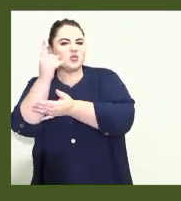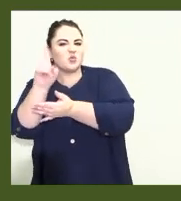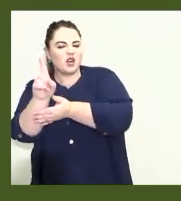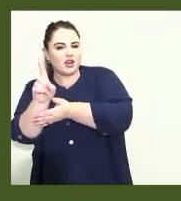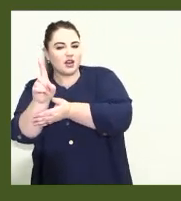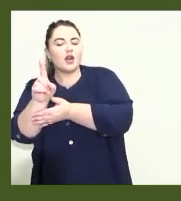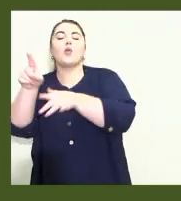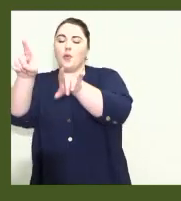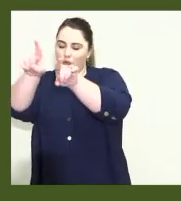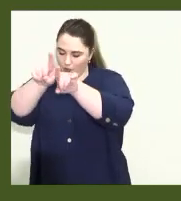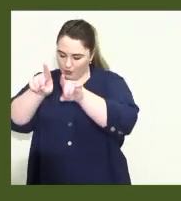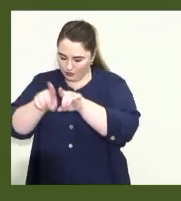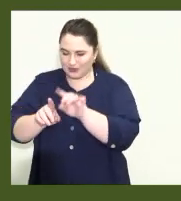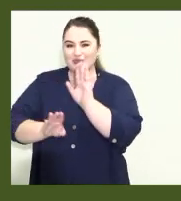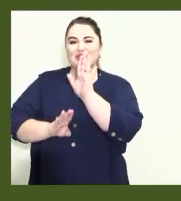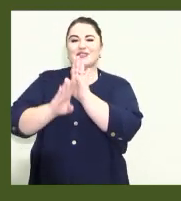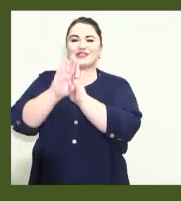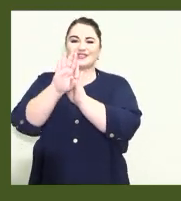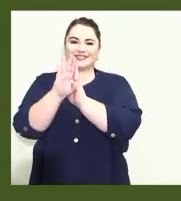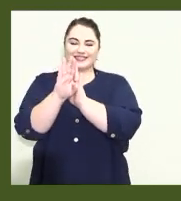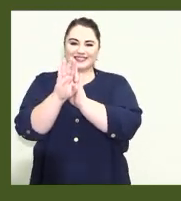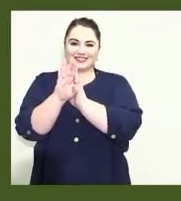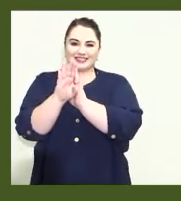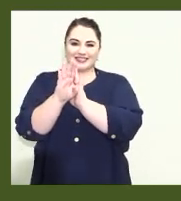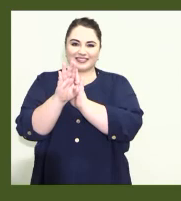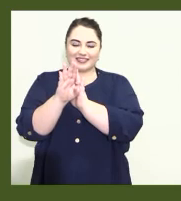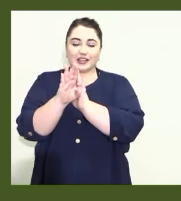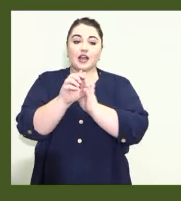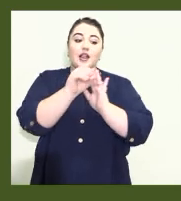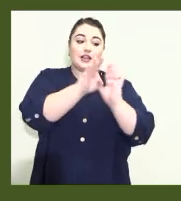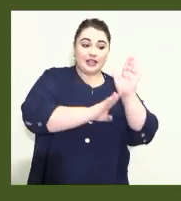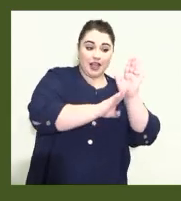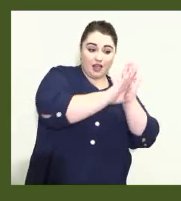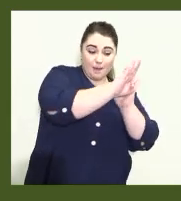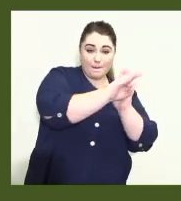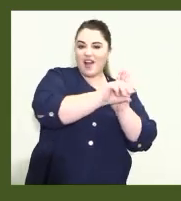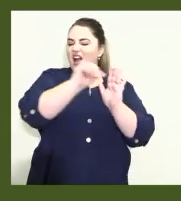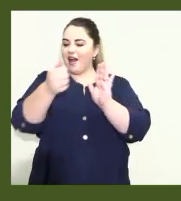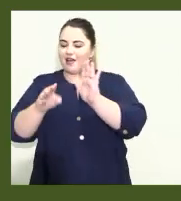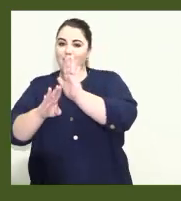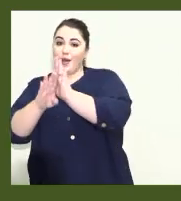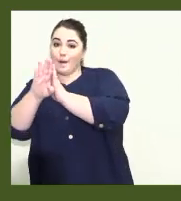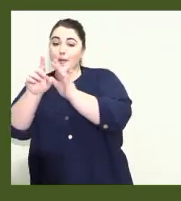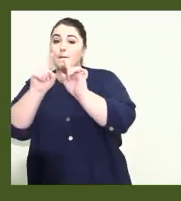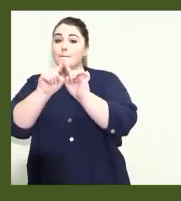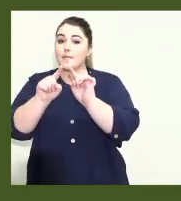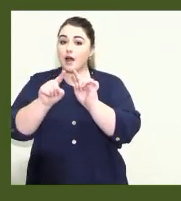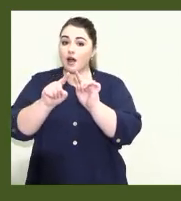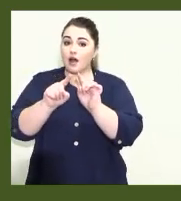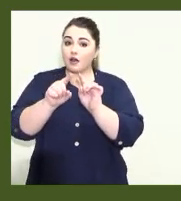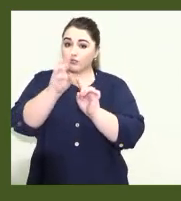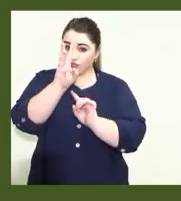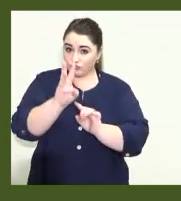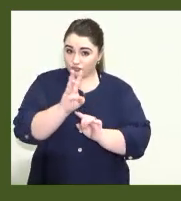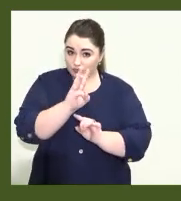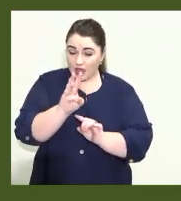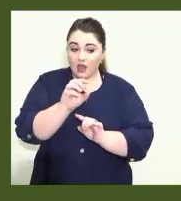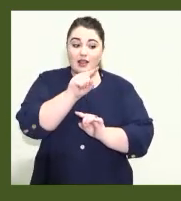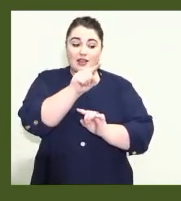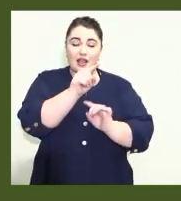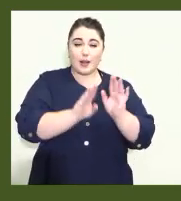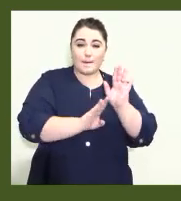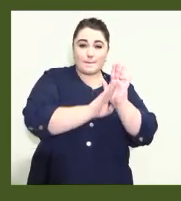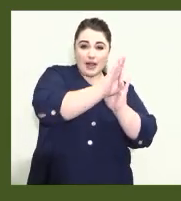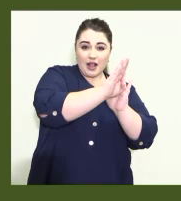the insulin? It also increases. You can see as the one goes up, the other one. But notice here, when the one is